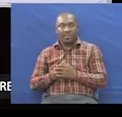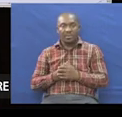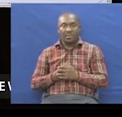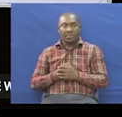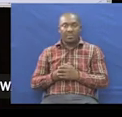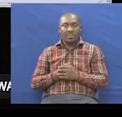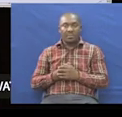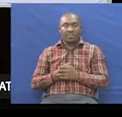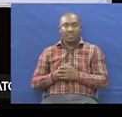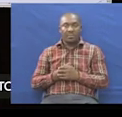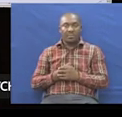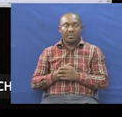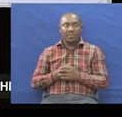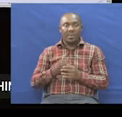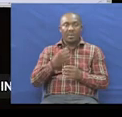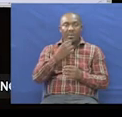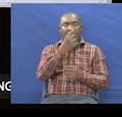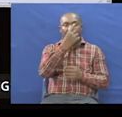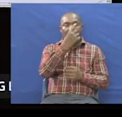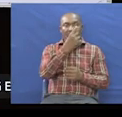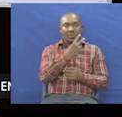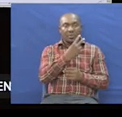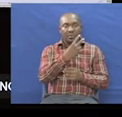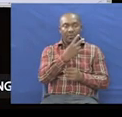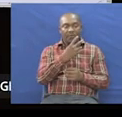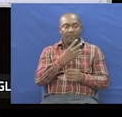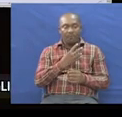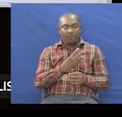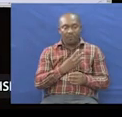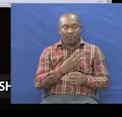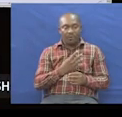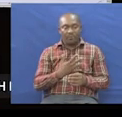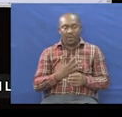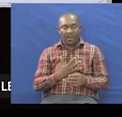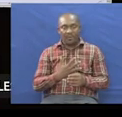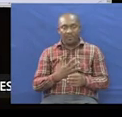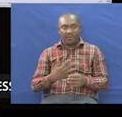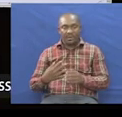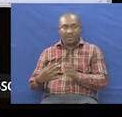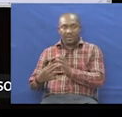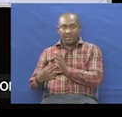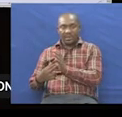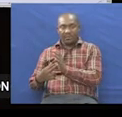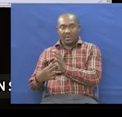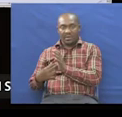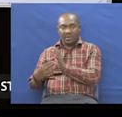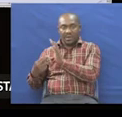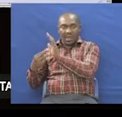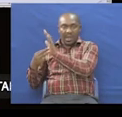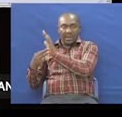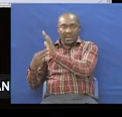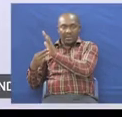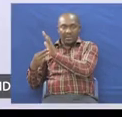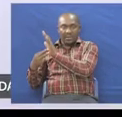number 9, 1, 2, 4, 5,